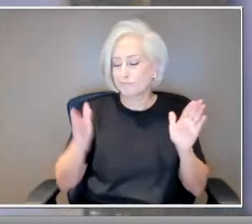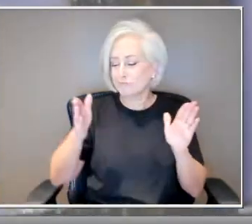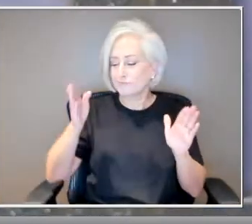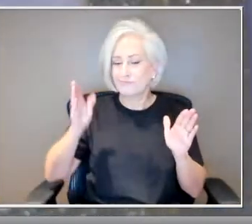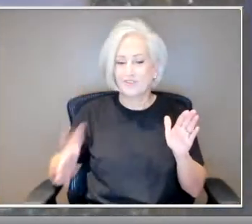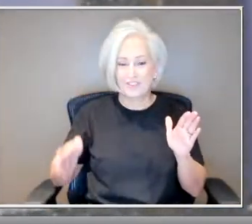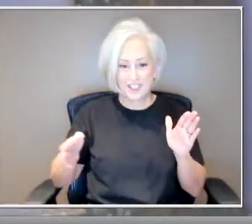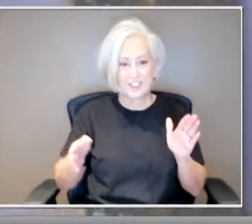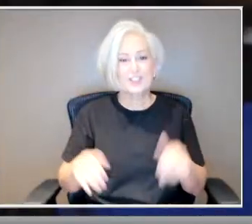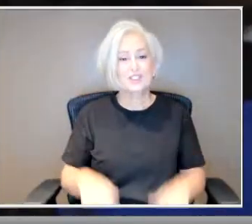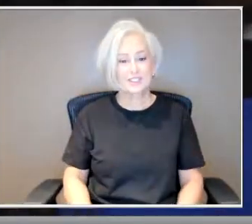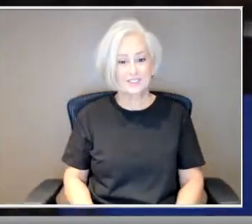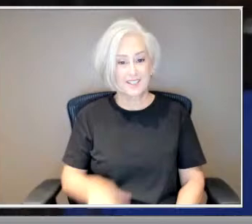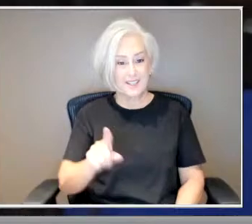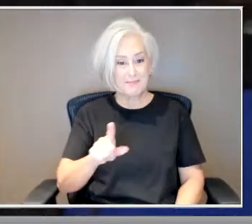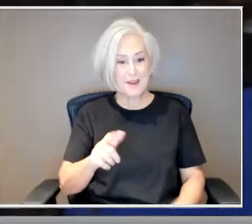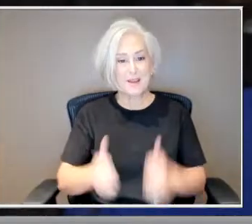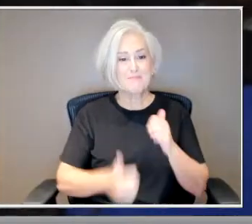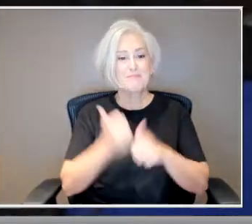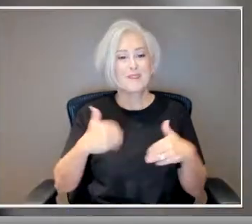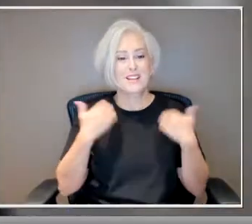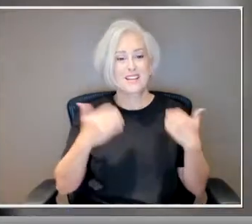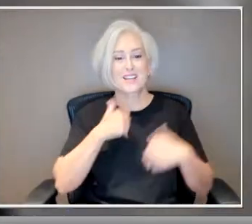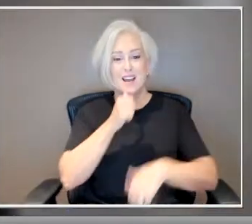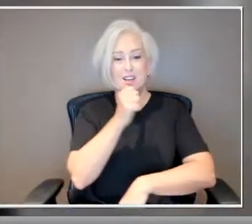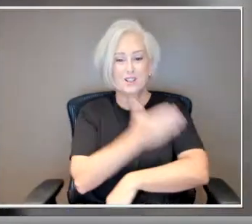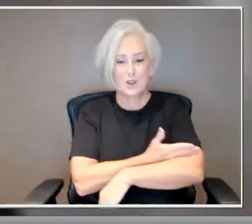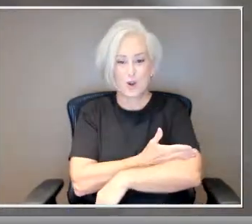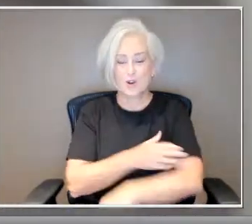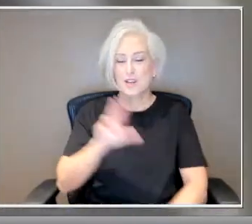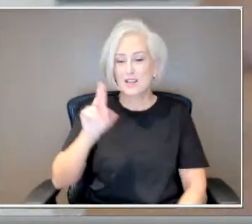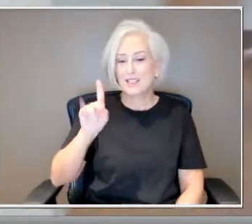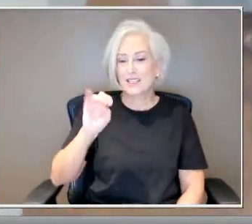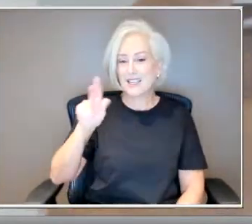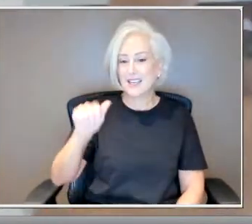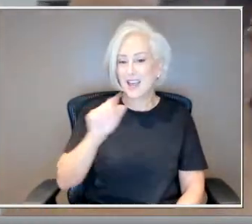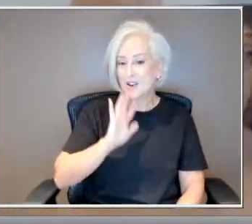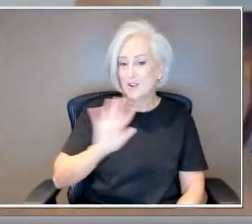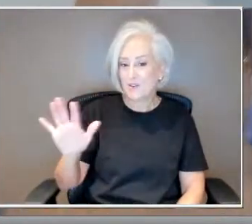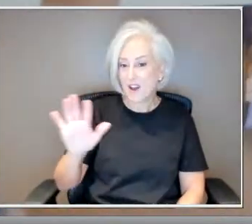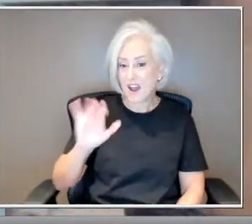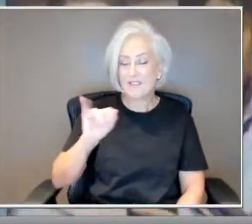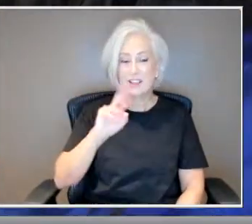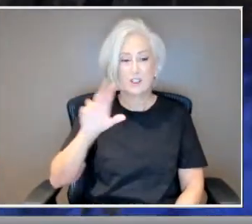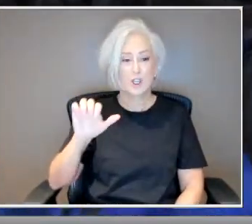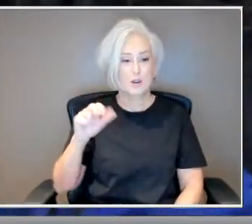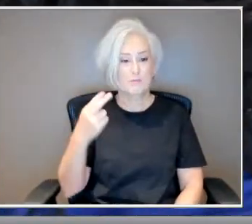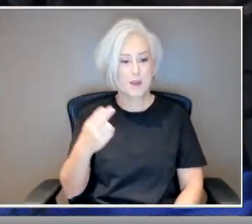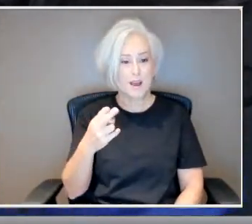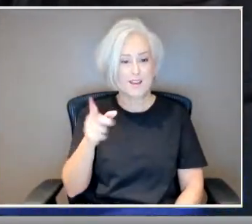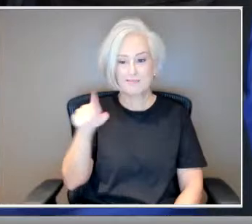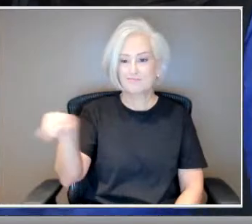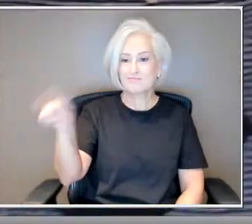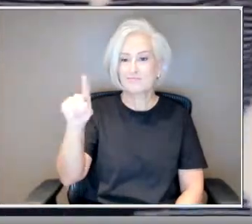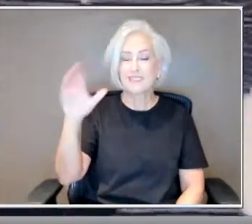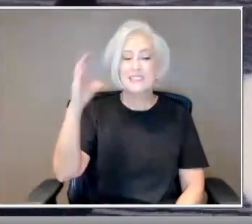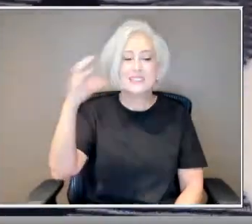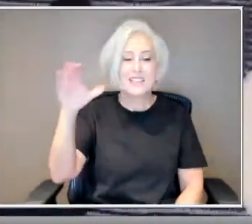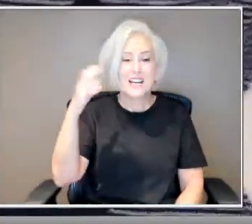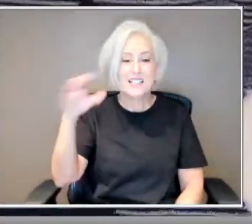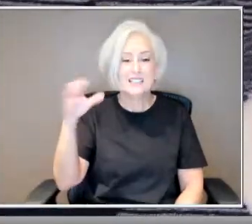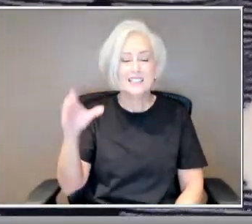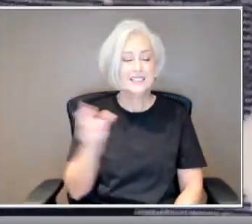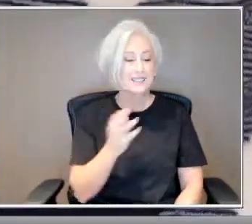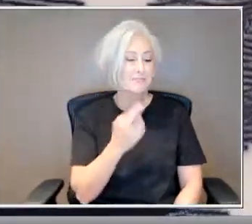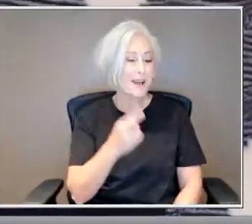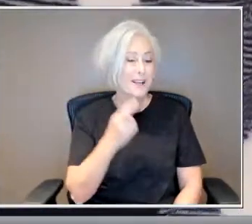my youngest daughter. This is Keanu, he's 5. This is Jeremiah, these are their cousins, best friend. It might look